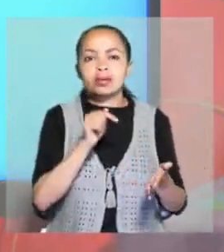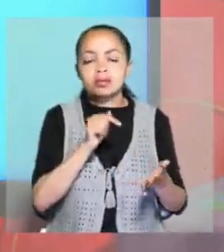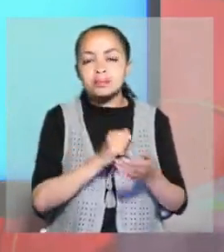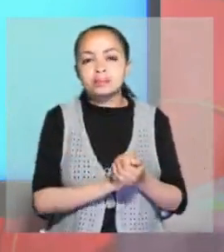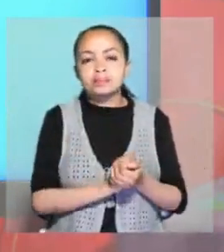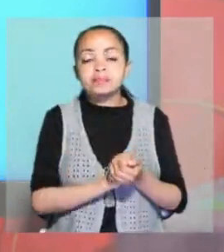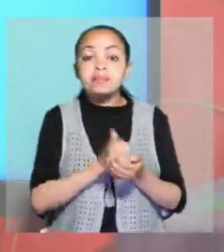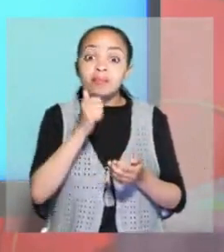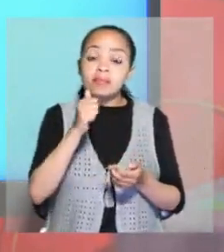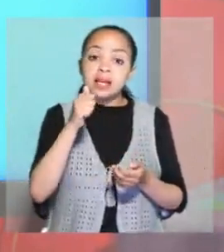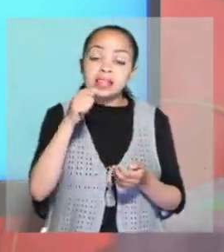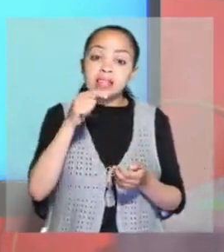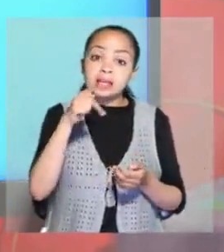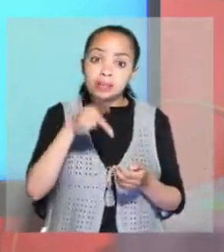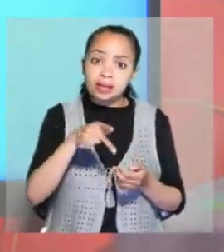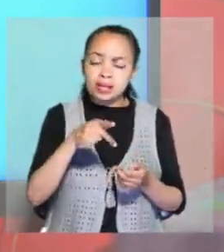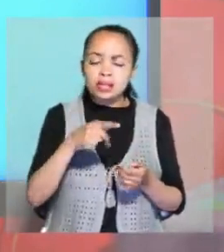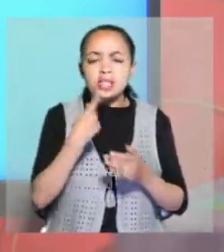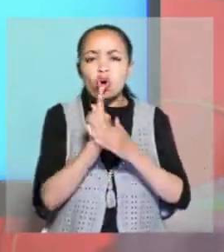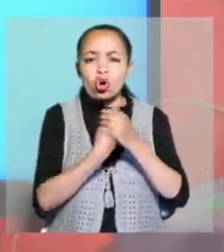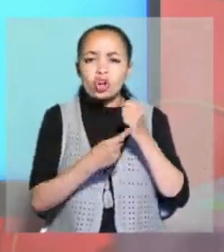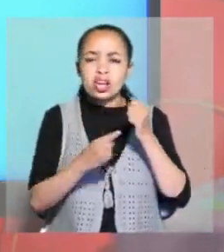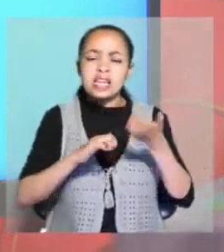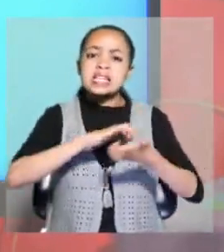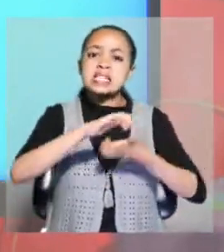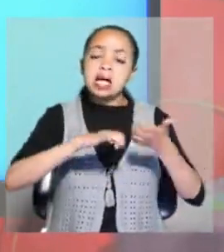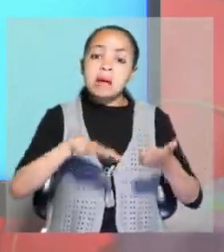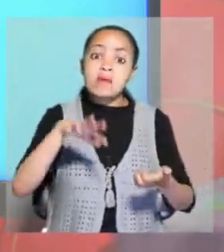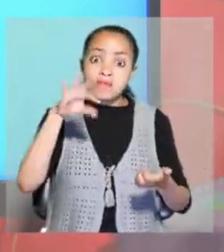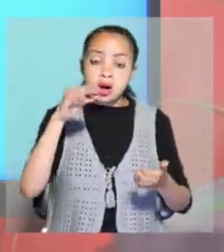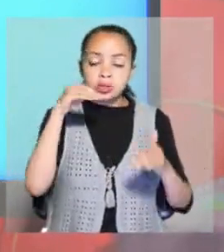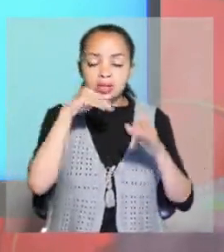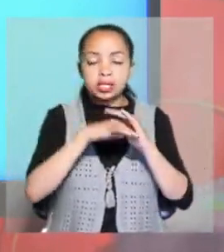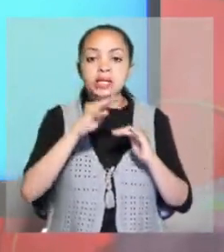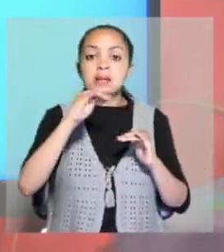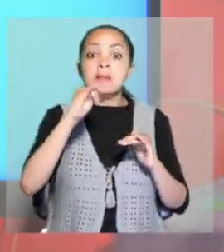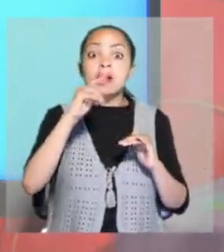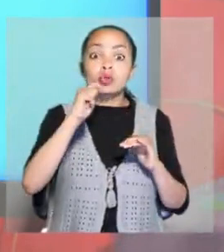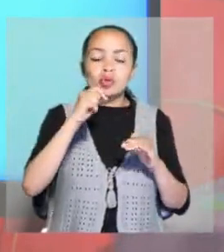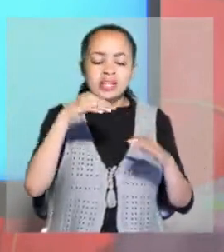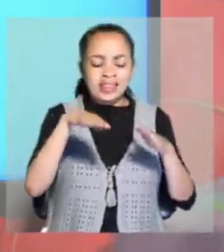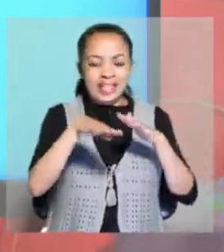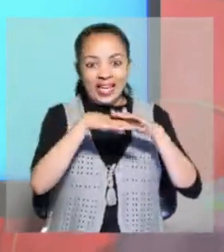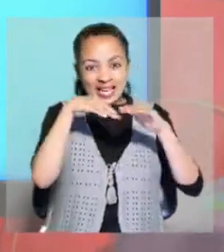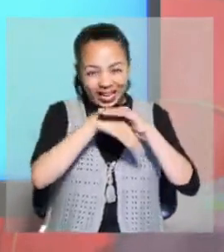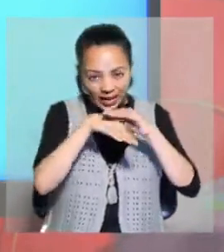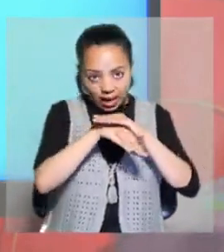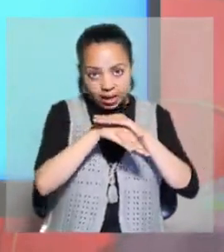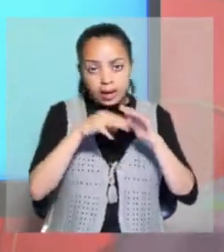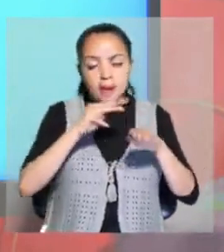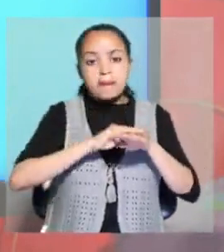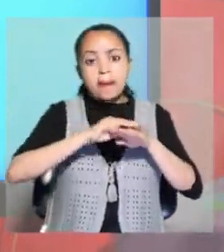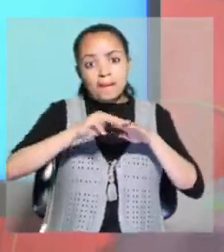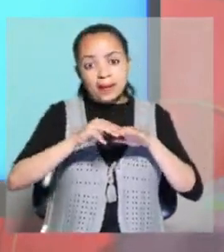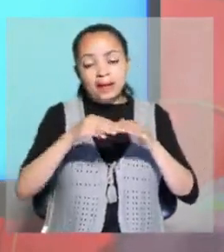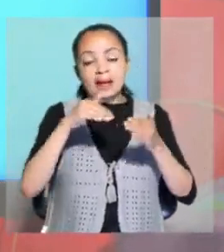So, ATP synthesis, the only enzyme that's found in where? Mitochondrial inner membrane, and again,